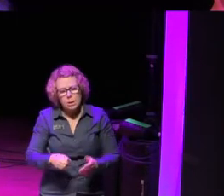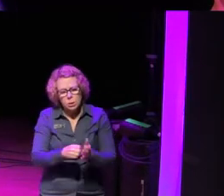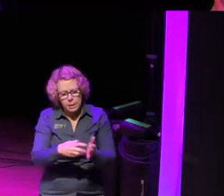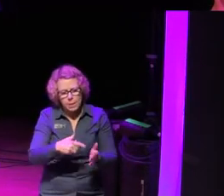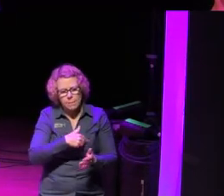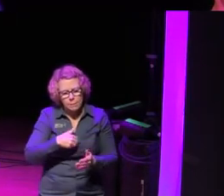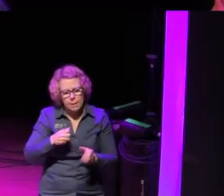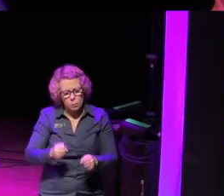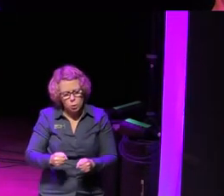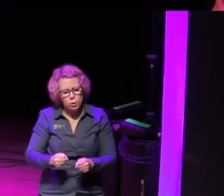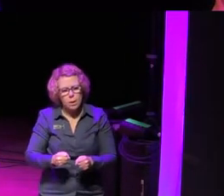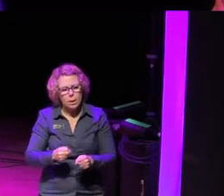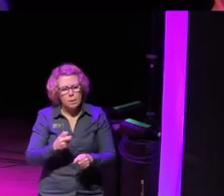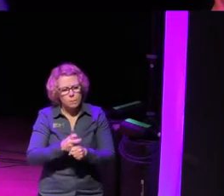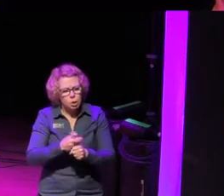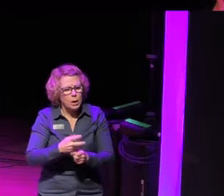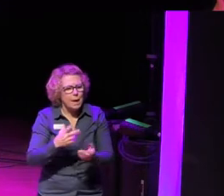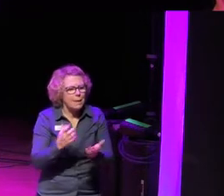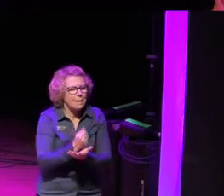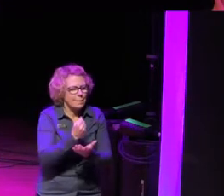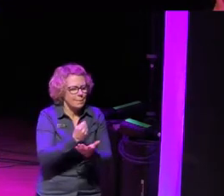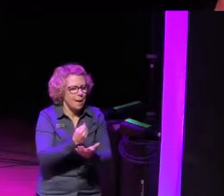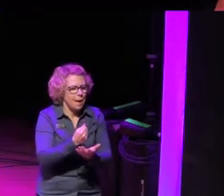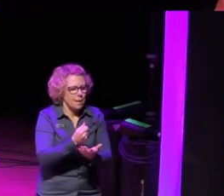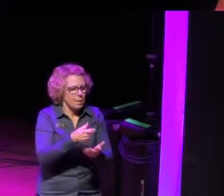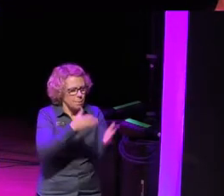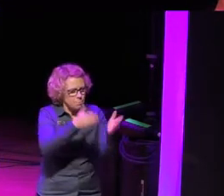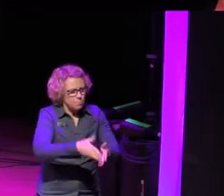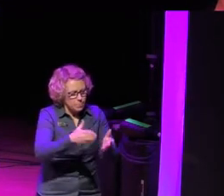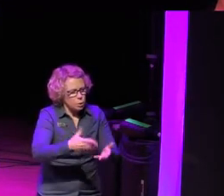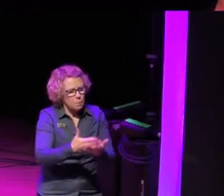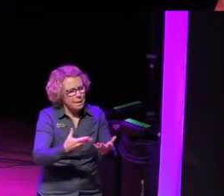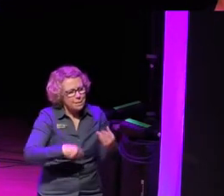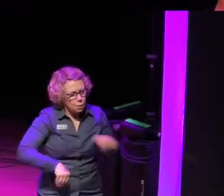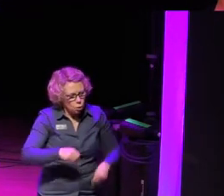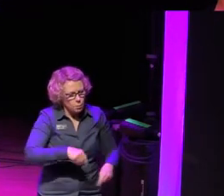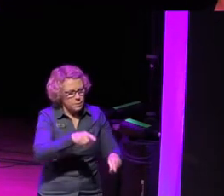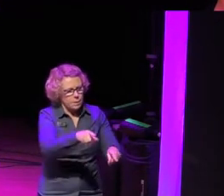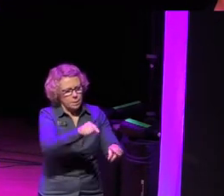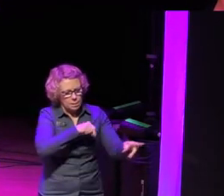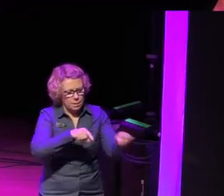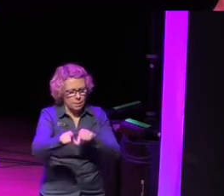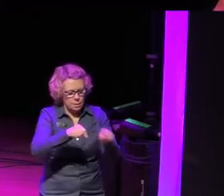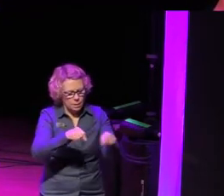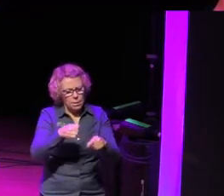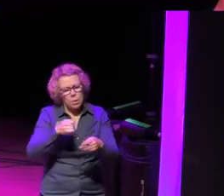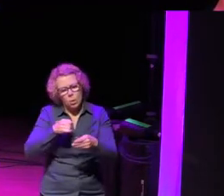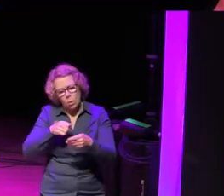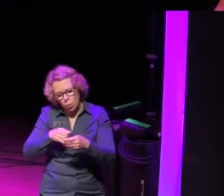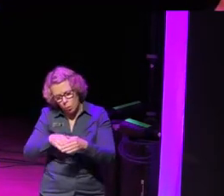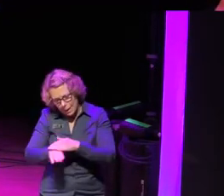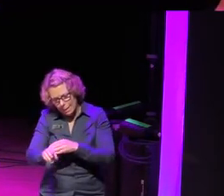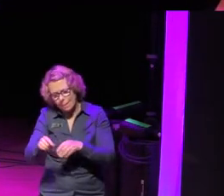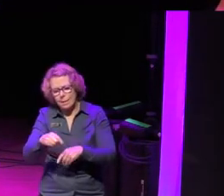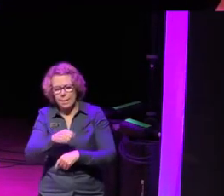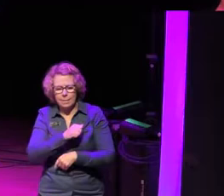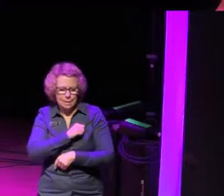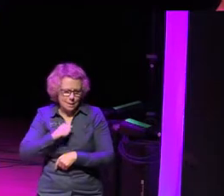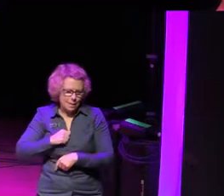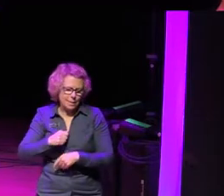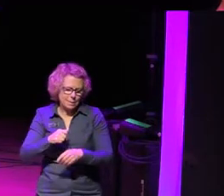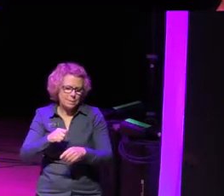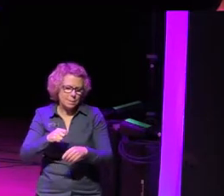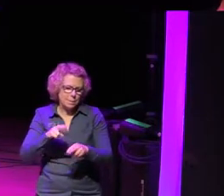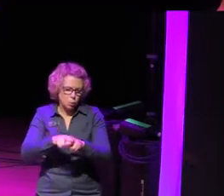bring non-corrupt people, non-corrupt movements into the government offices. And as civil